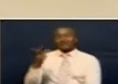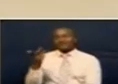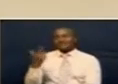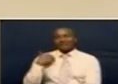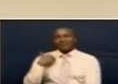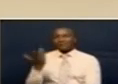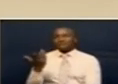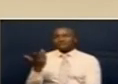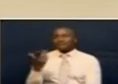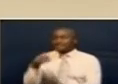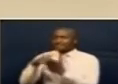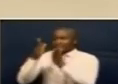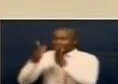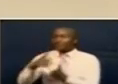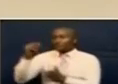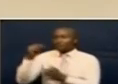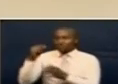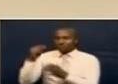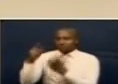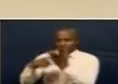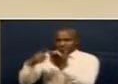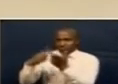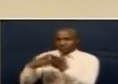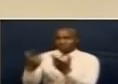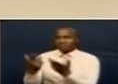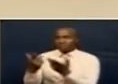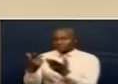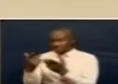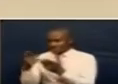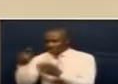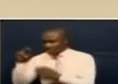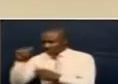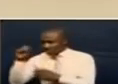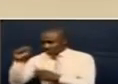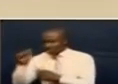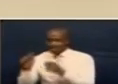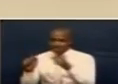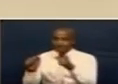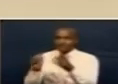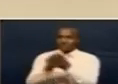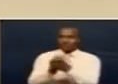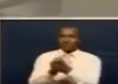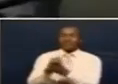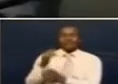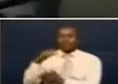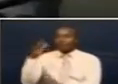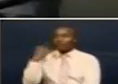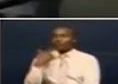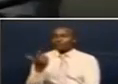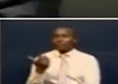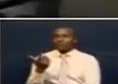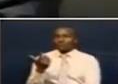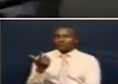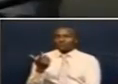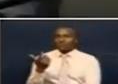to do an opinion on between the coalition of NASA and the Jubilee, who has the numbers, who is